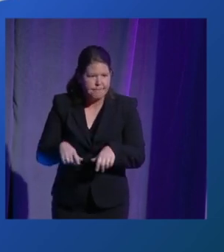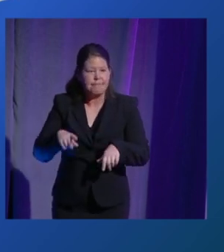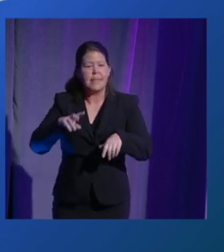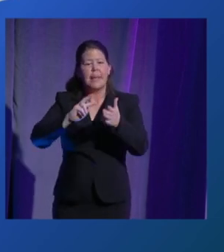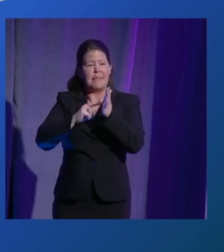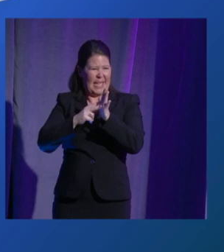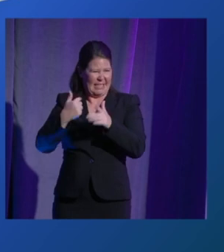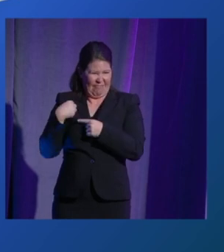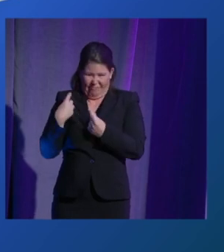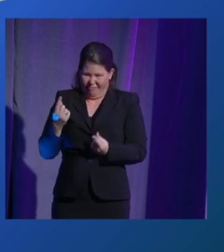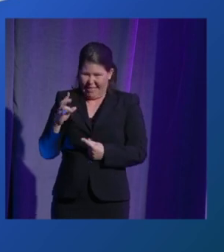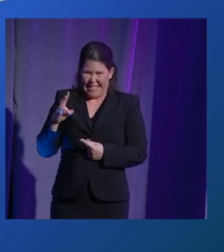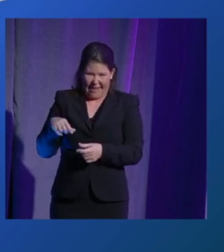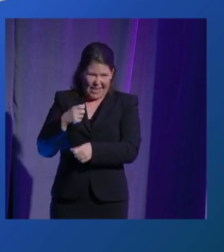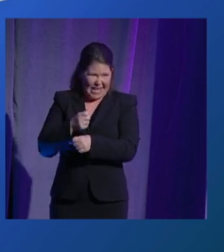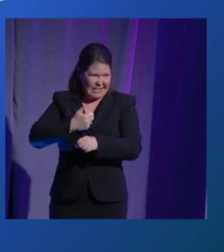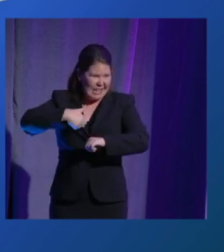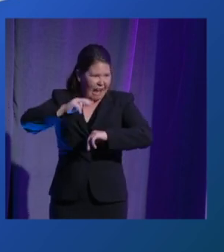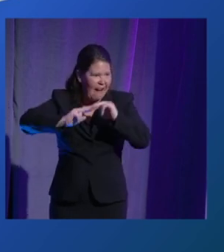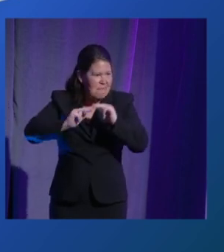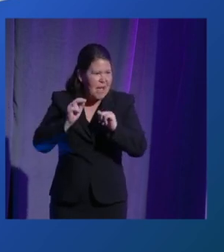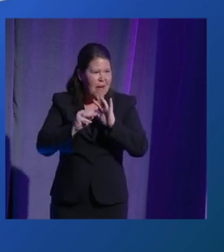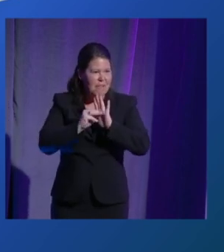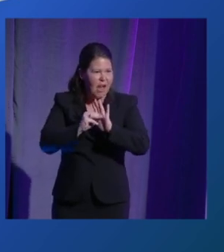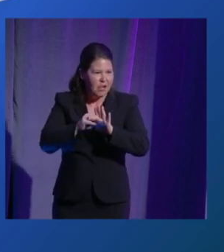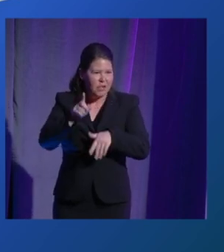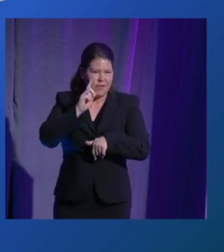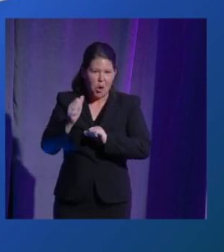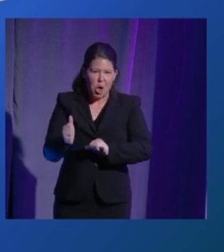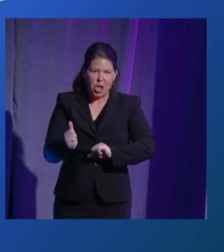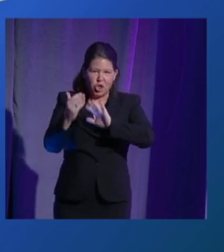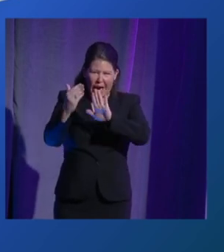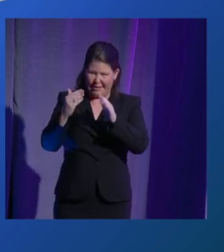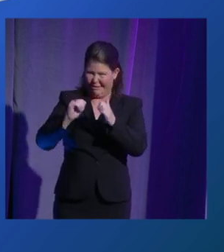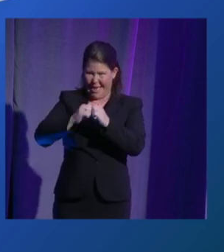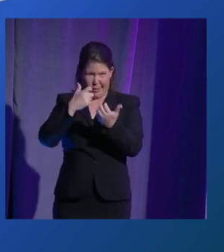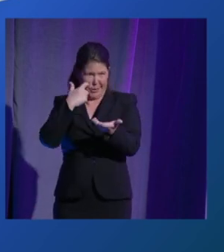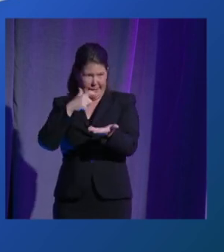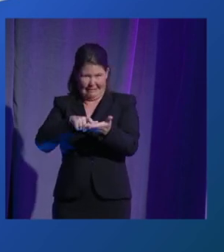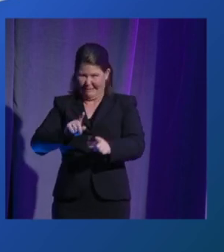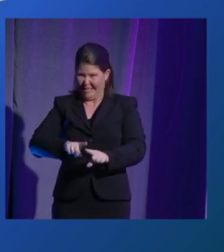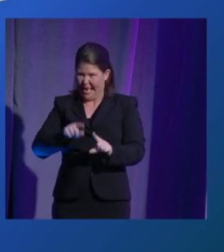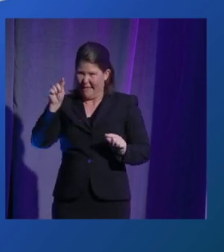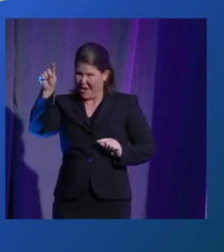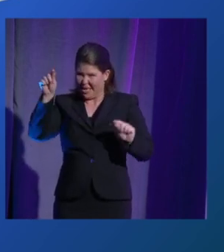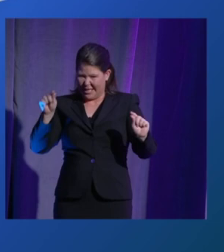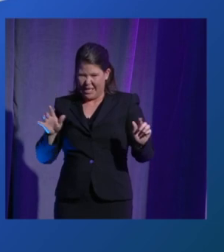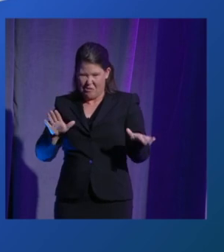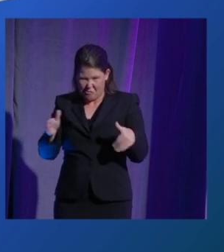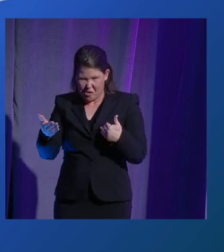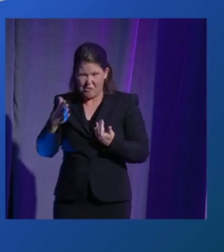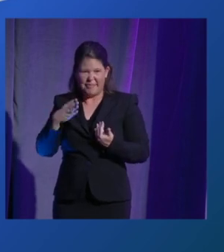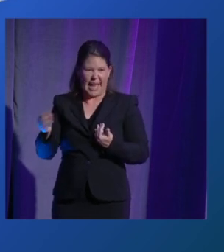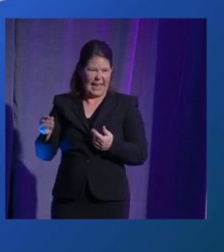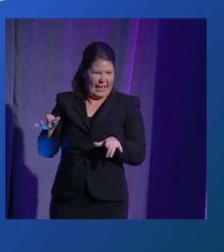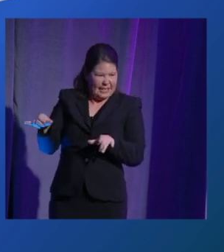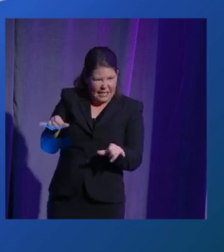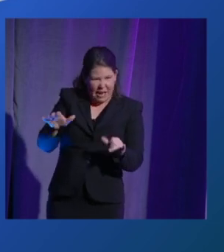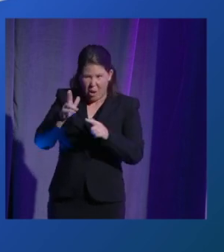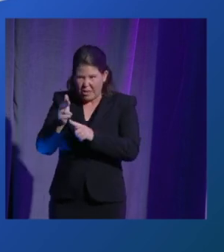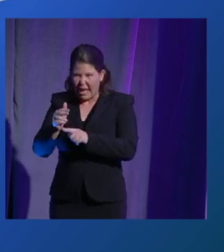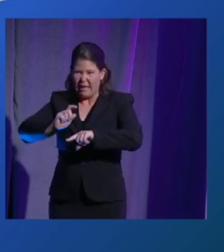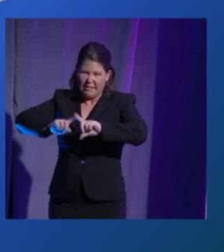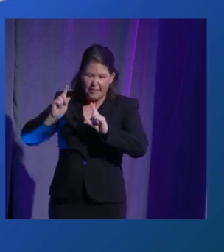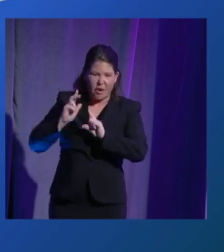address and that has been very satisfying I feel lucky that I'm here at St Louis University where there's a real emphasis on